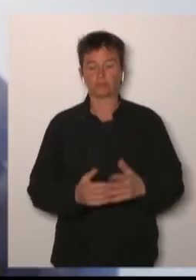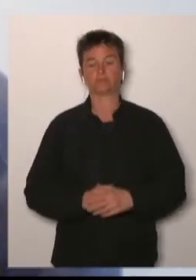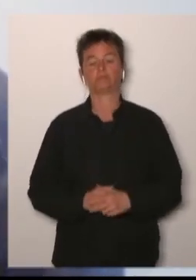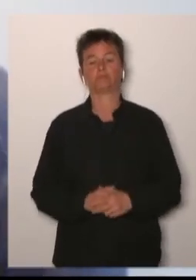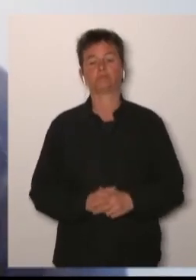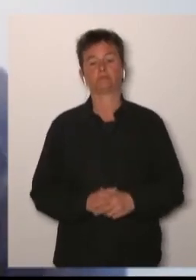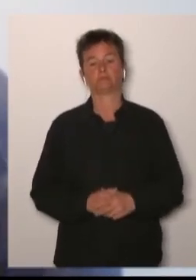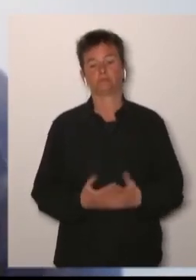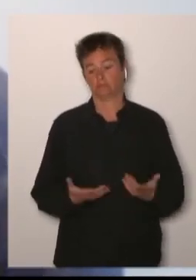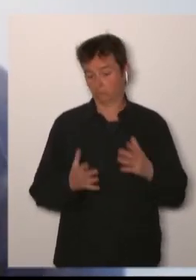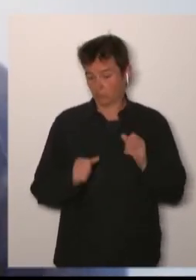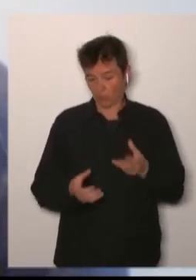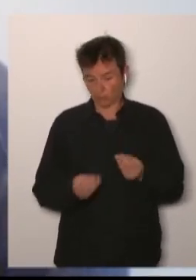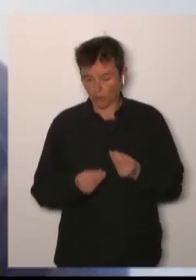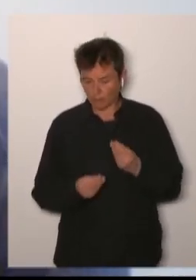potential